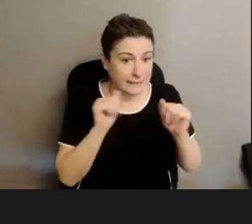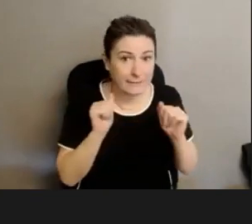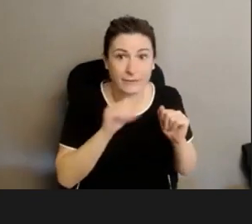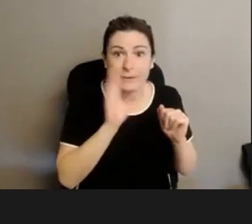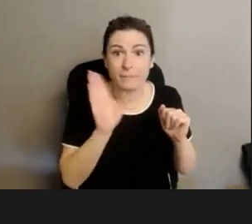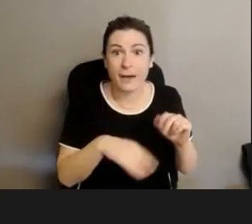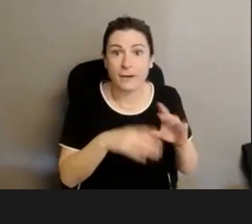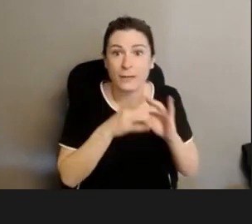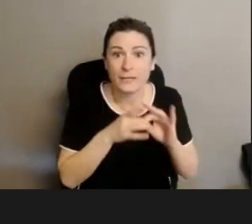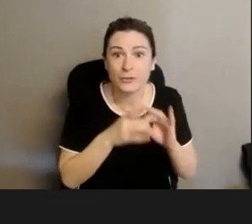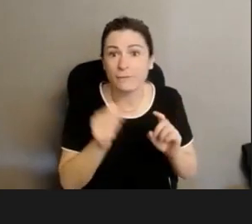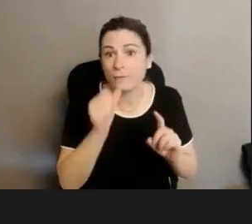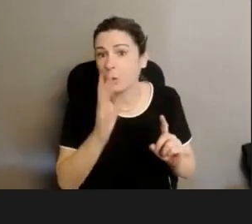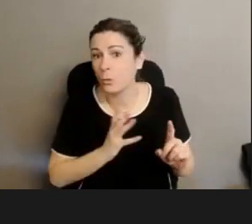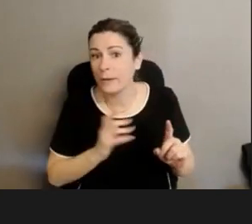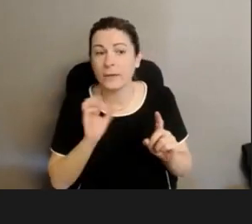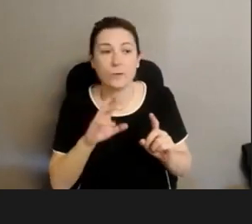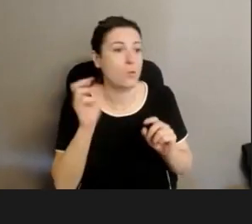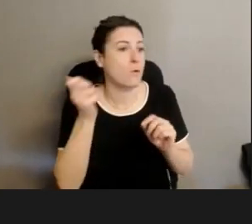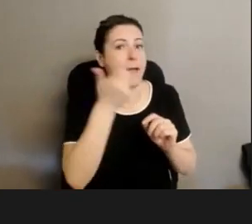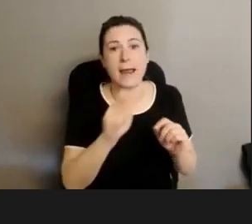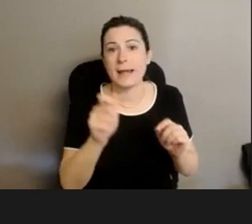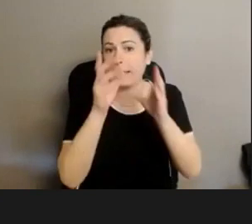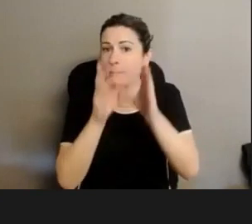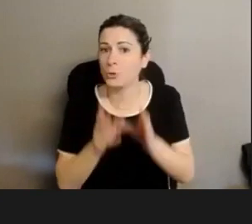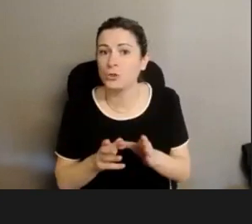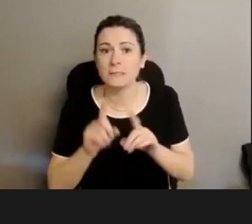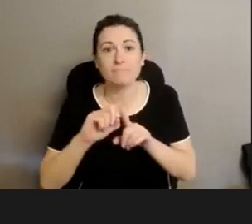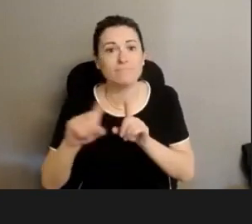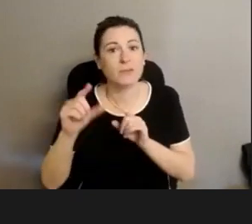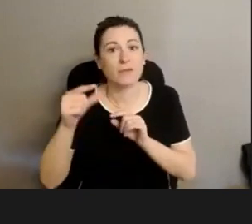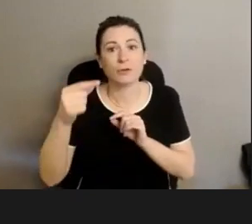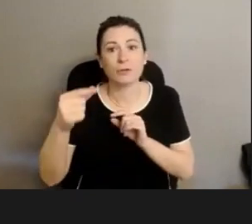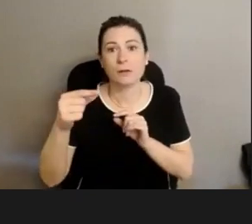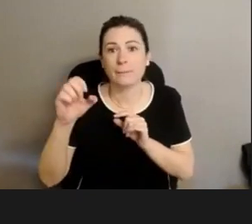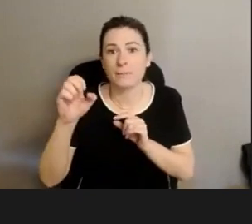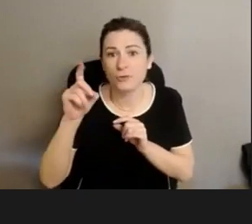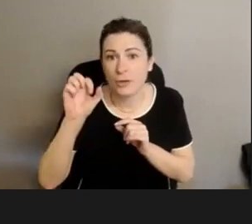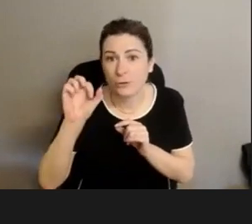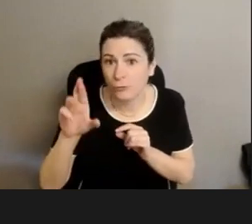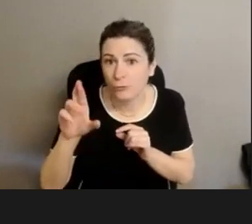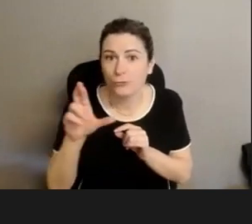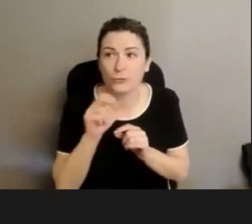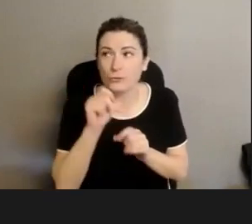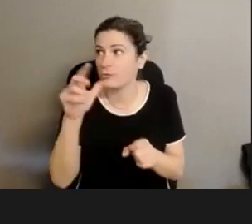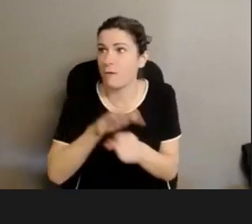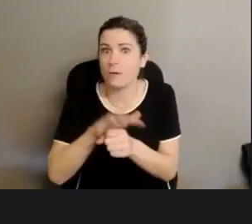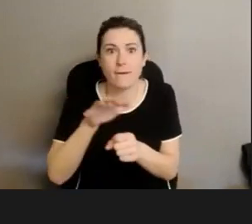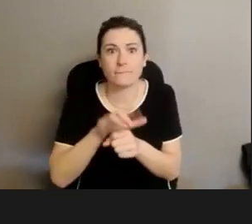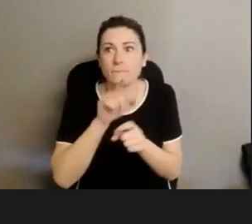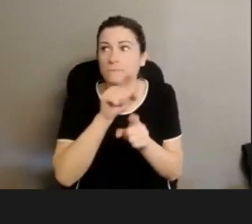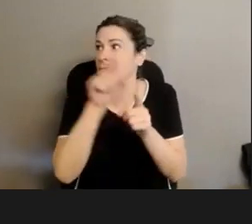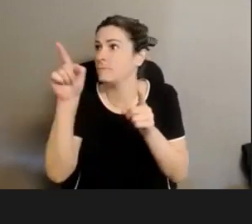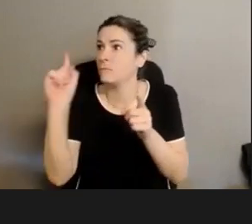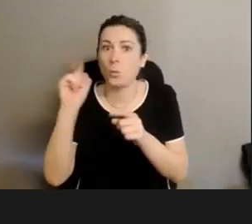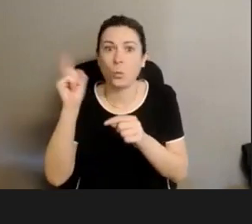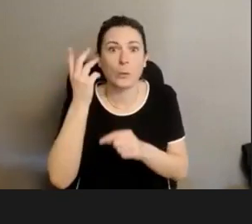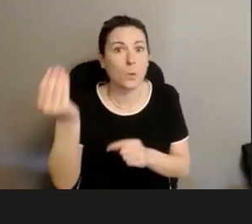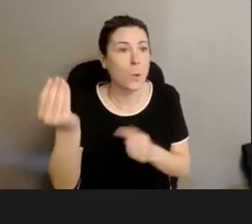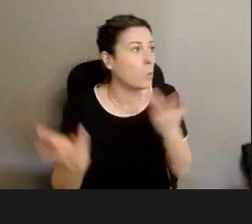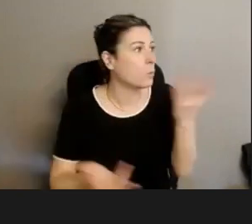gender, trying to flee violence, like there's not enough spaces. So all of these factors combine together